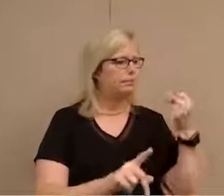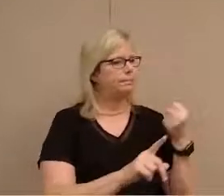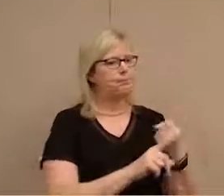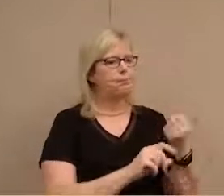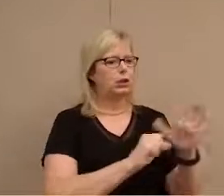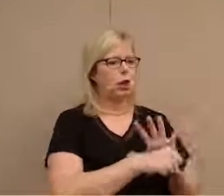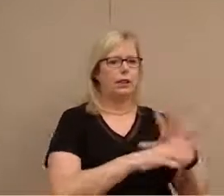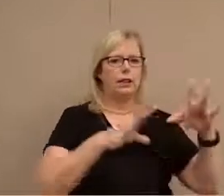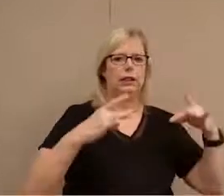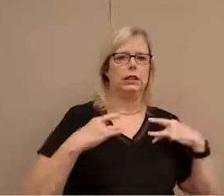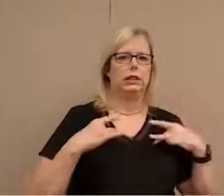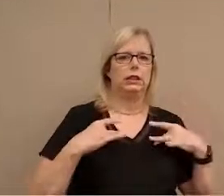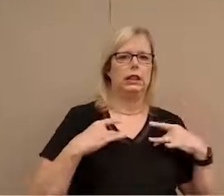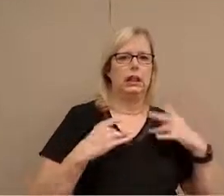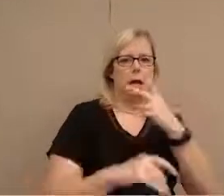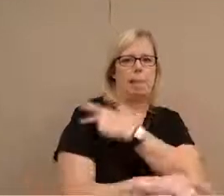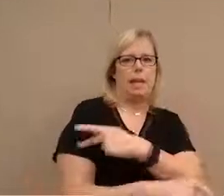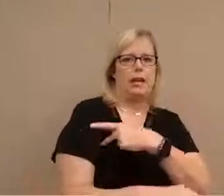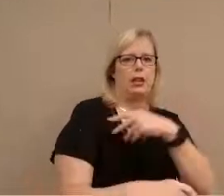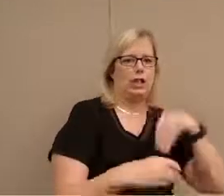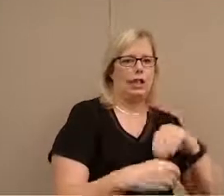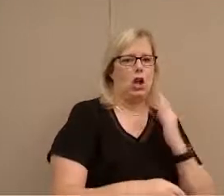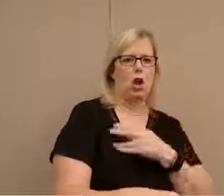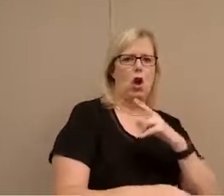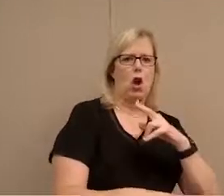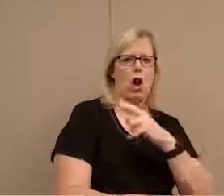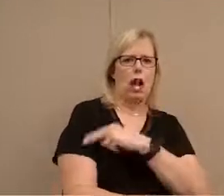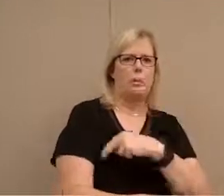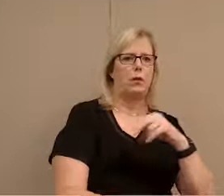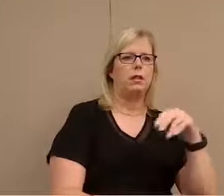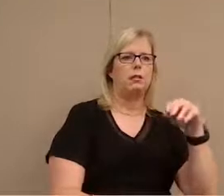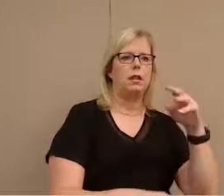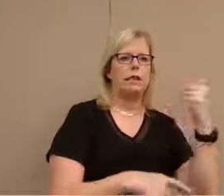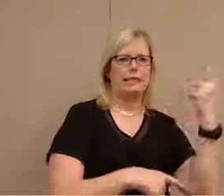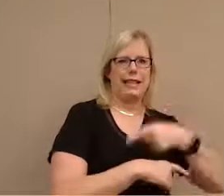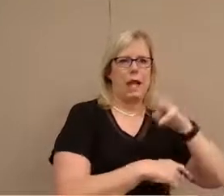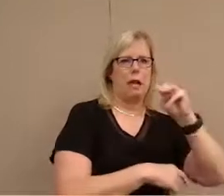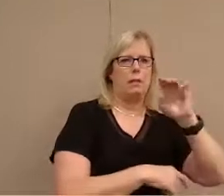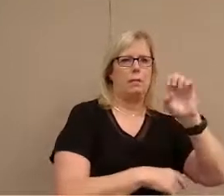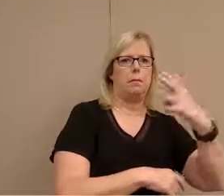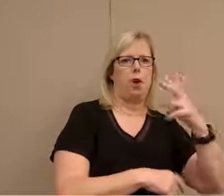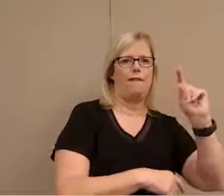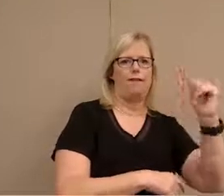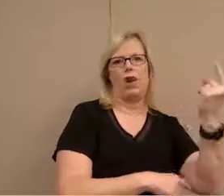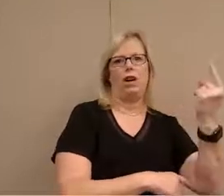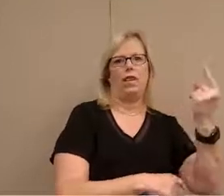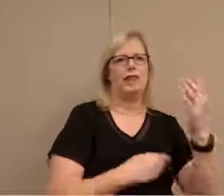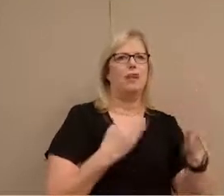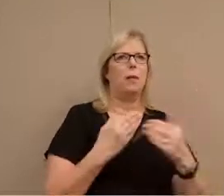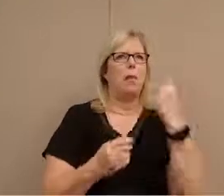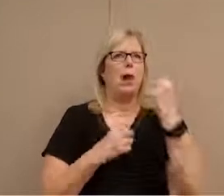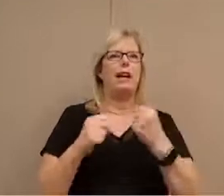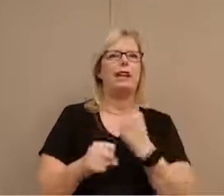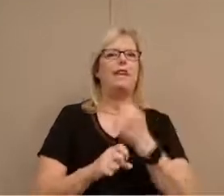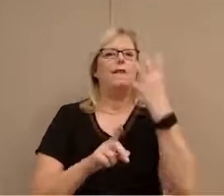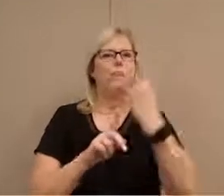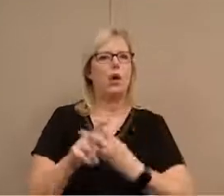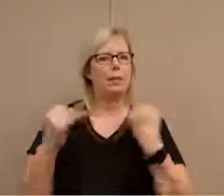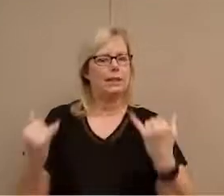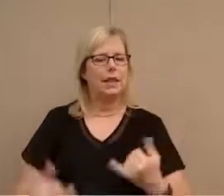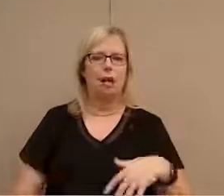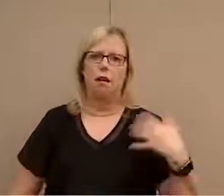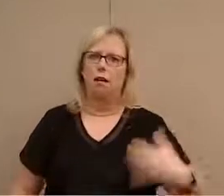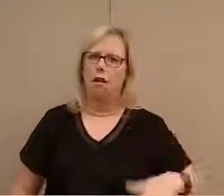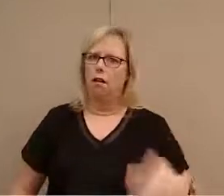COVID-19 patient that entered in our hospital was, I think, March 1st. And it's almost a year and 4 months now.